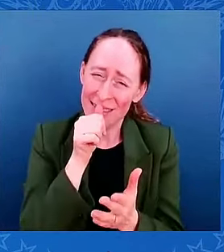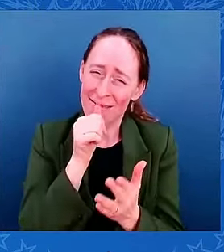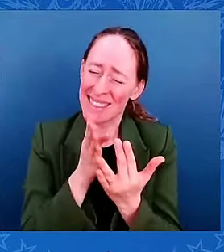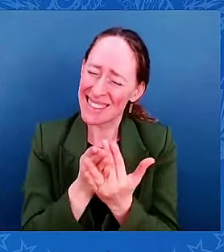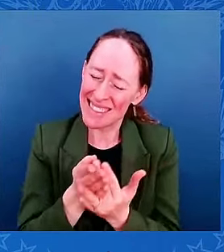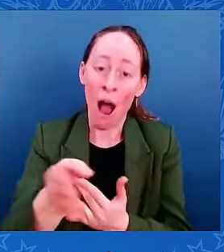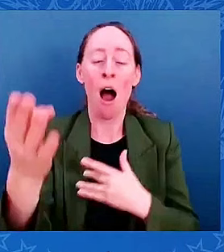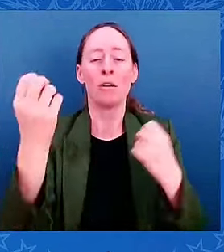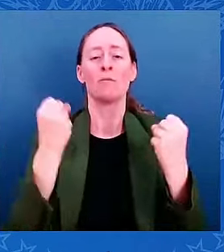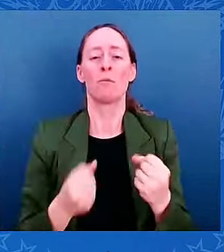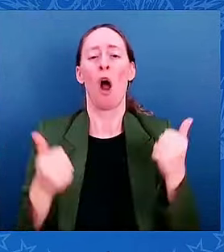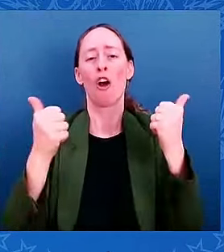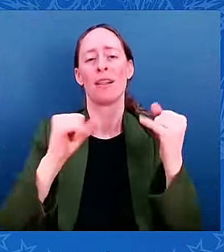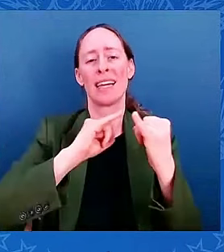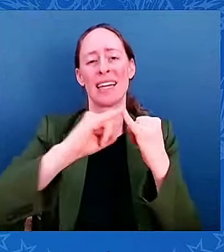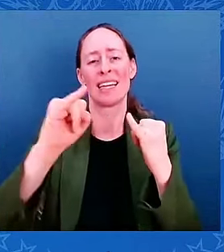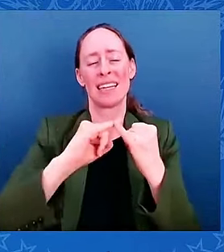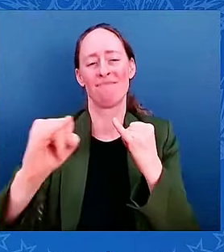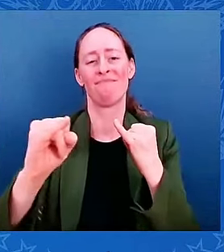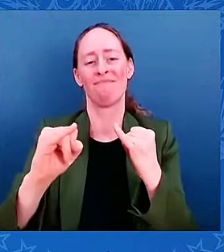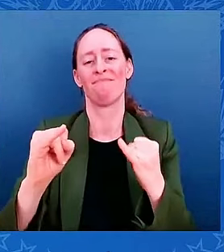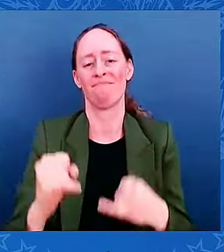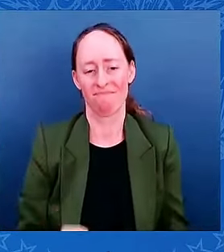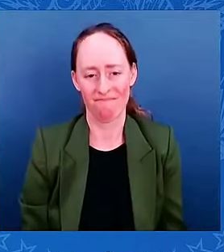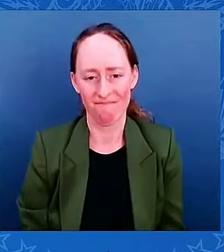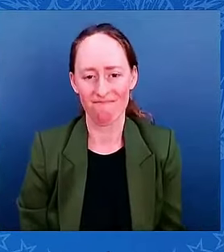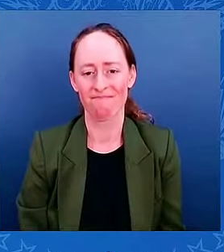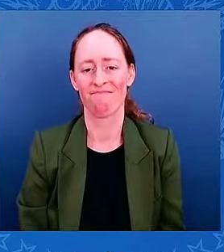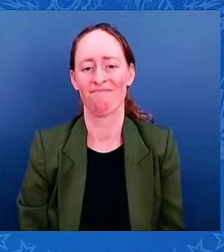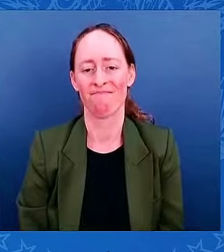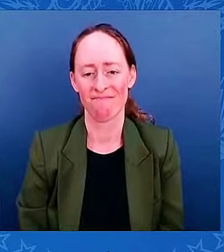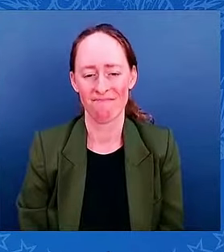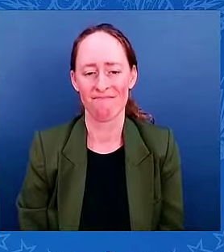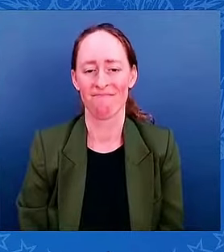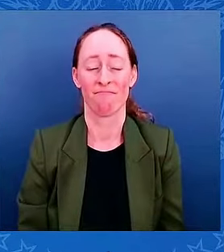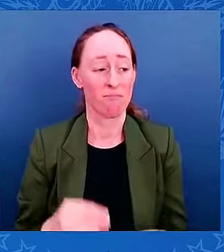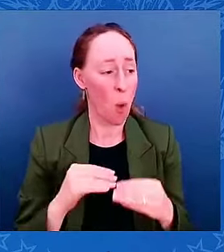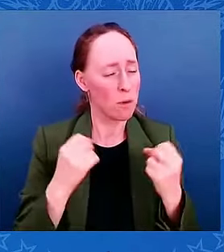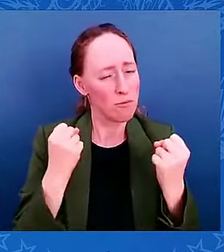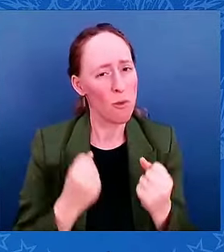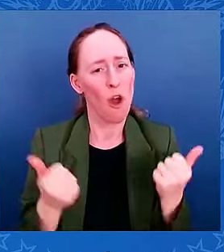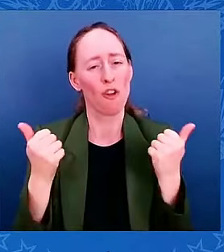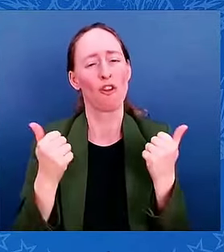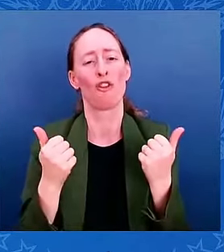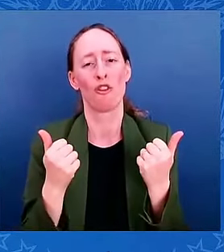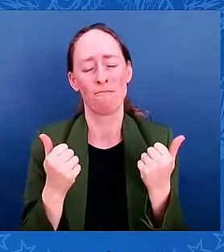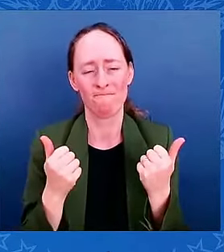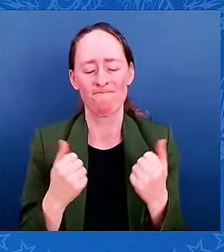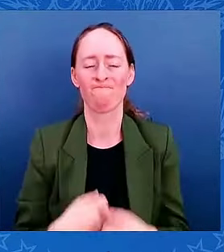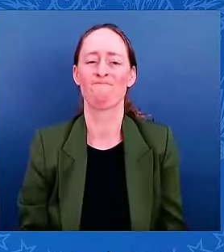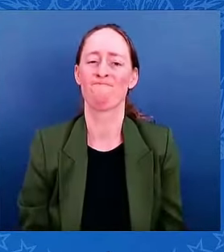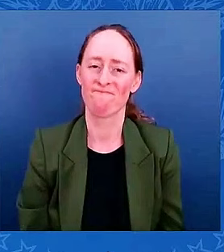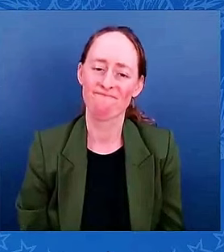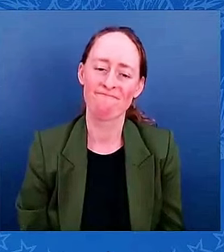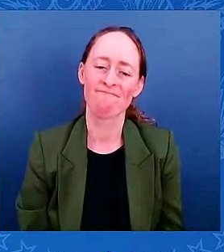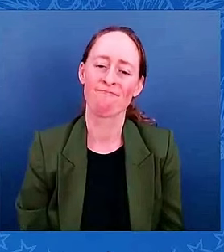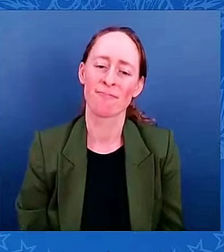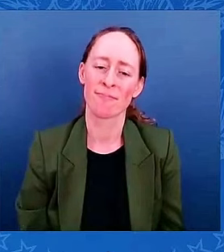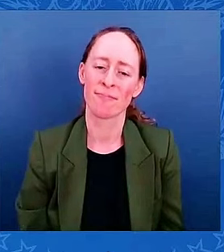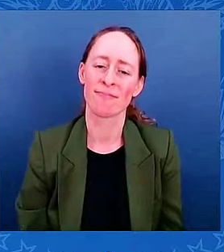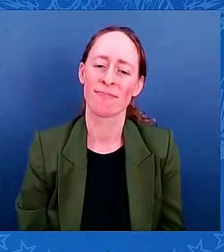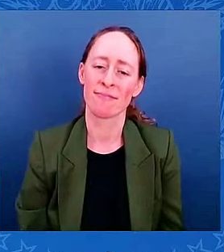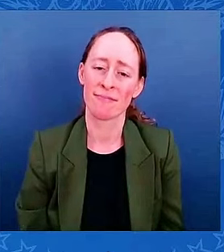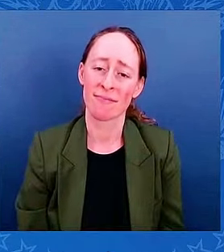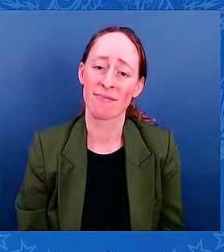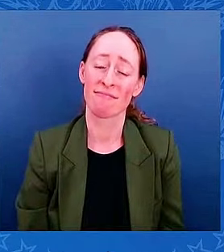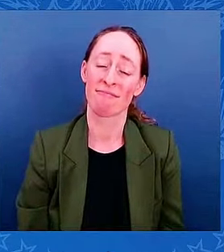crisis stronger than we went in. Stronger than we went in. Because of you, and I mean it from the bottom of my heart,